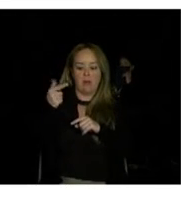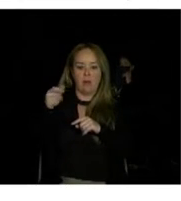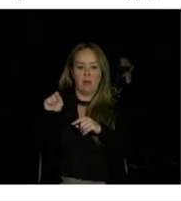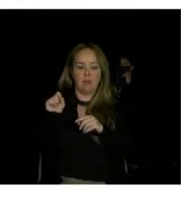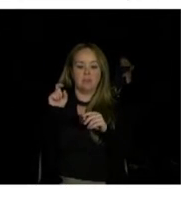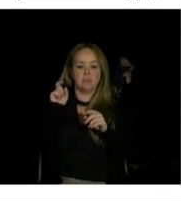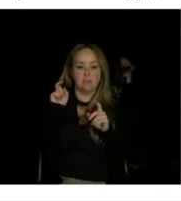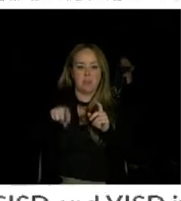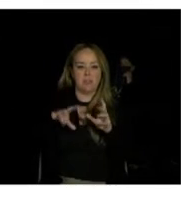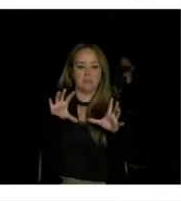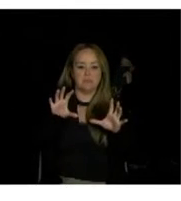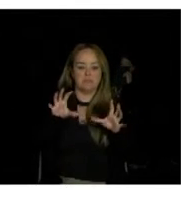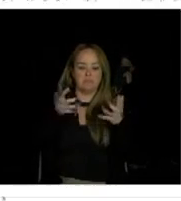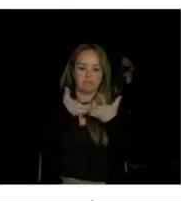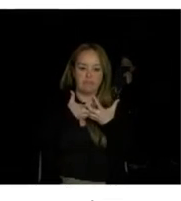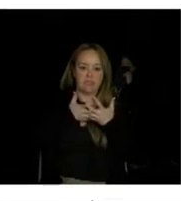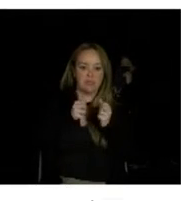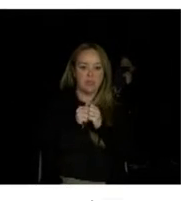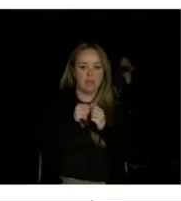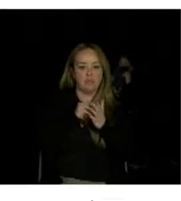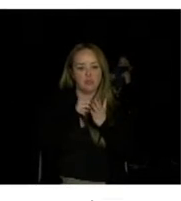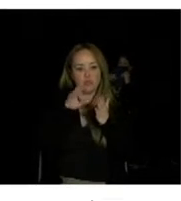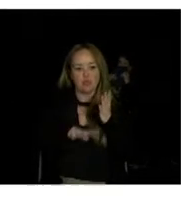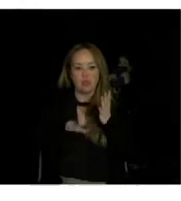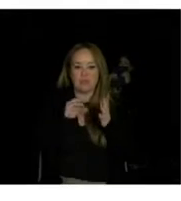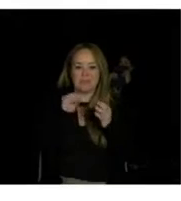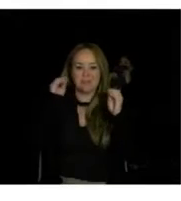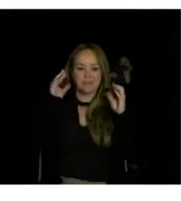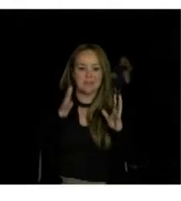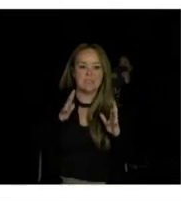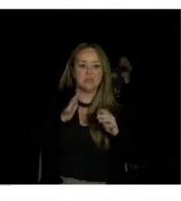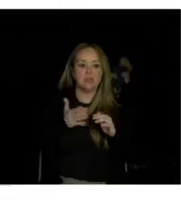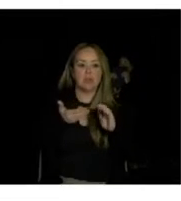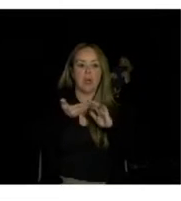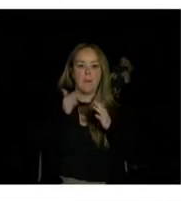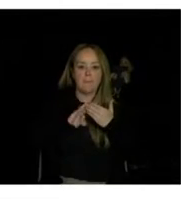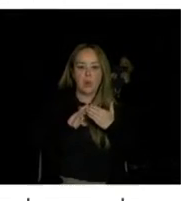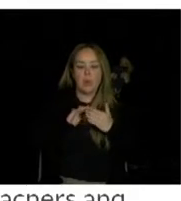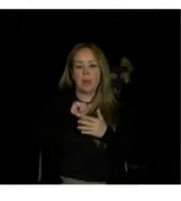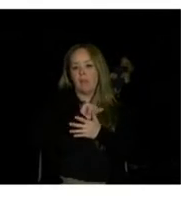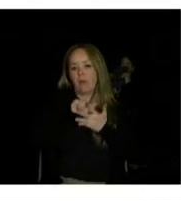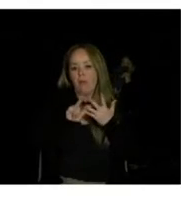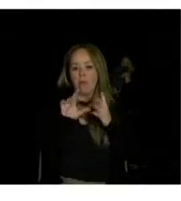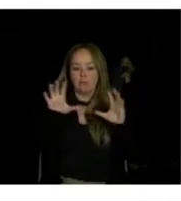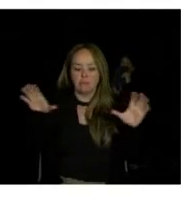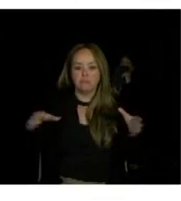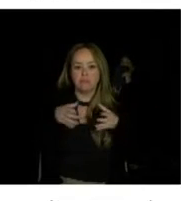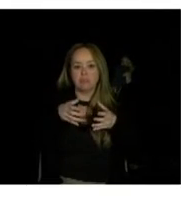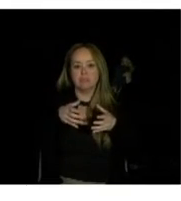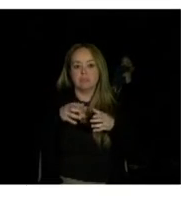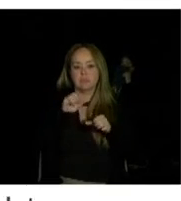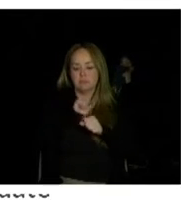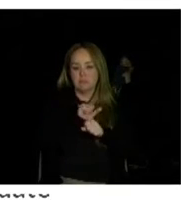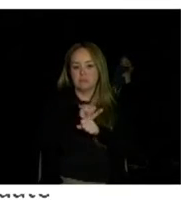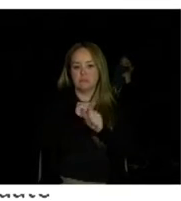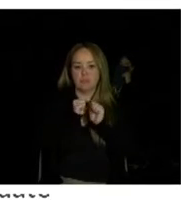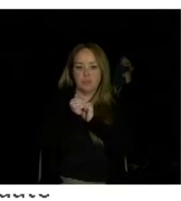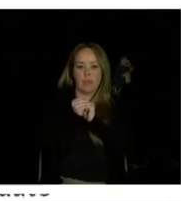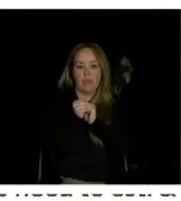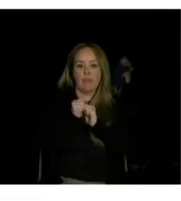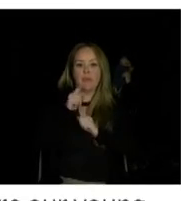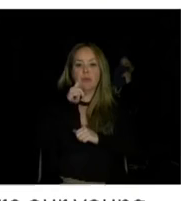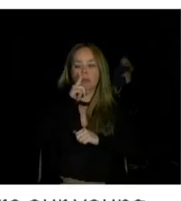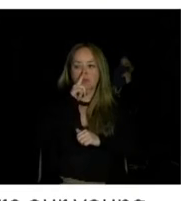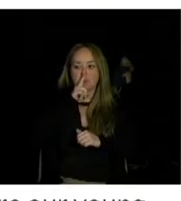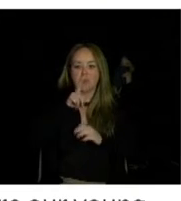right? It's about the students, it's about the teachers, it's about the community all coming together to really, you